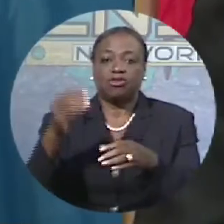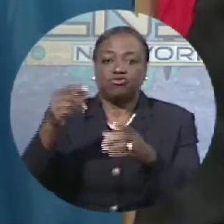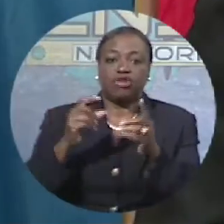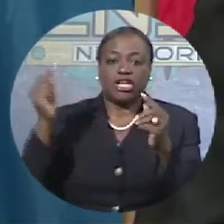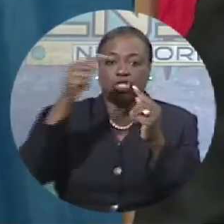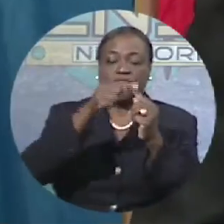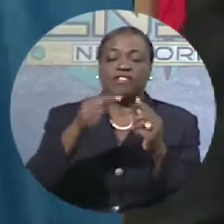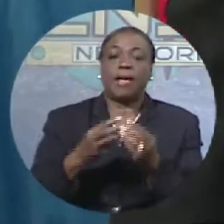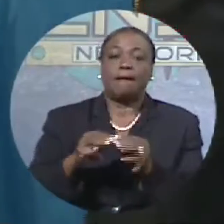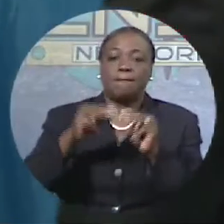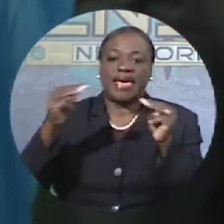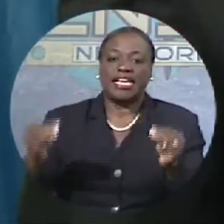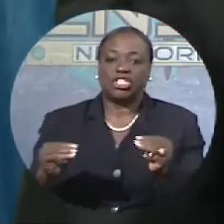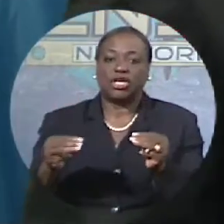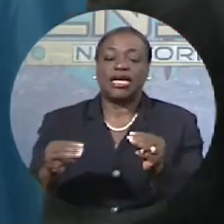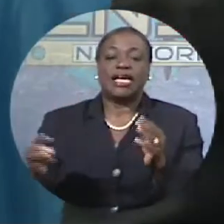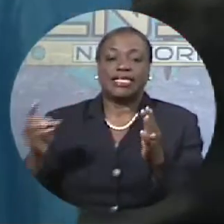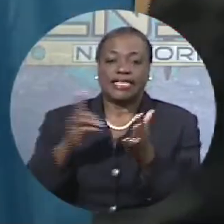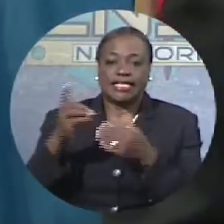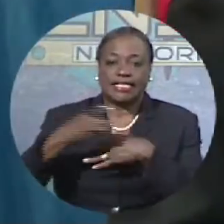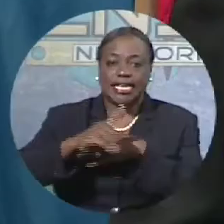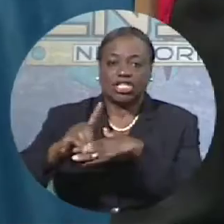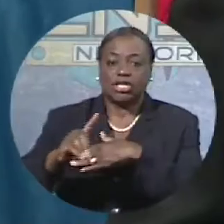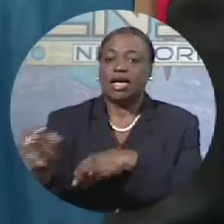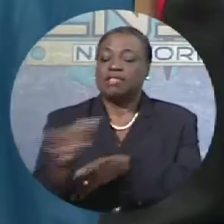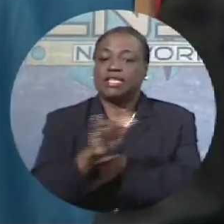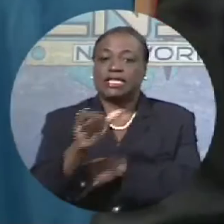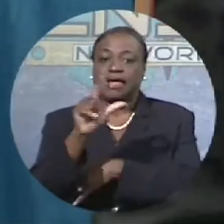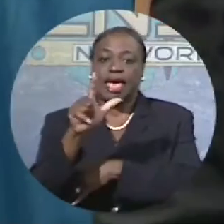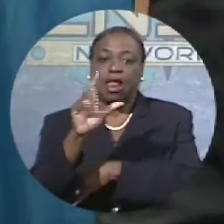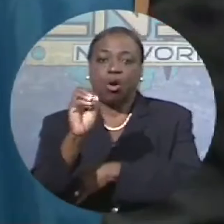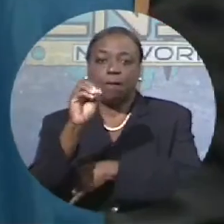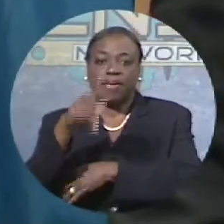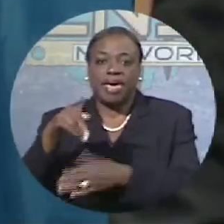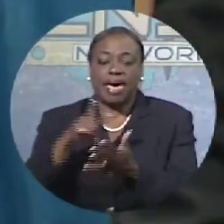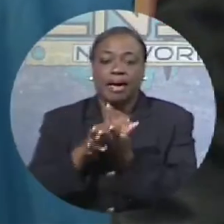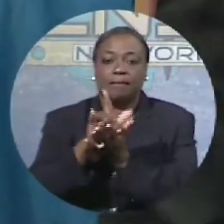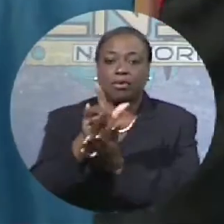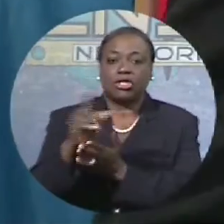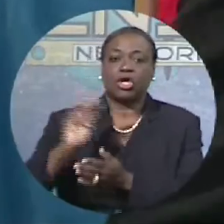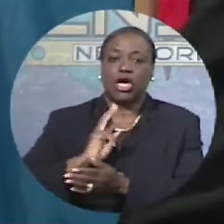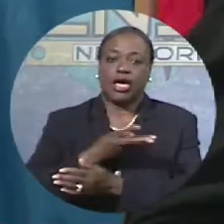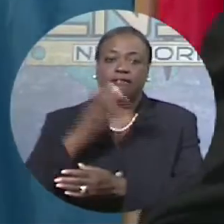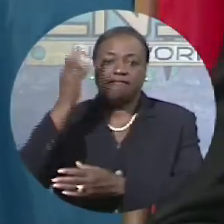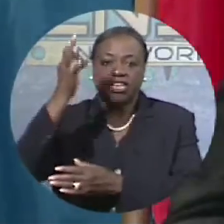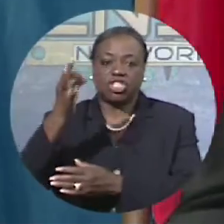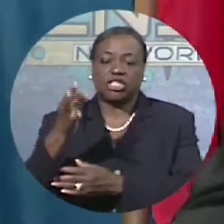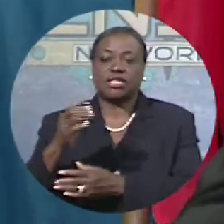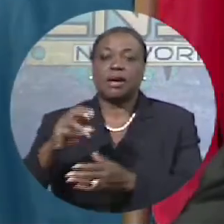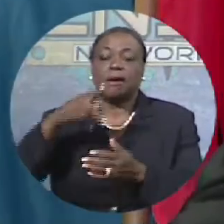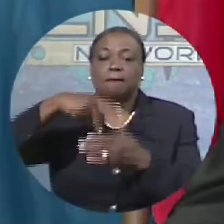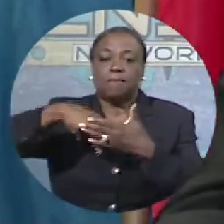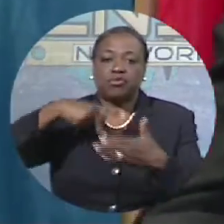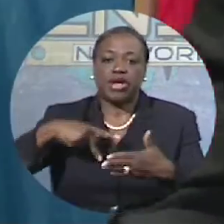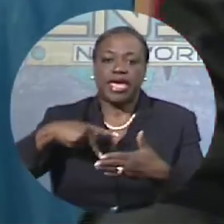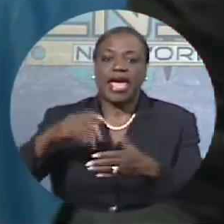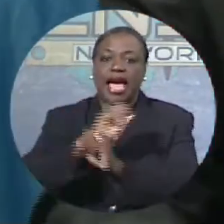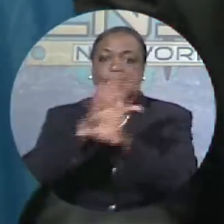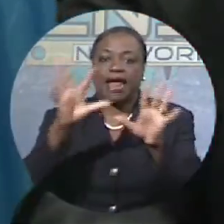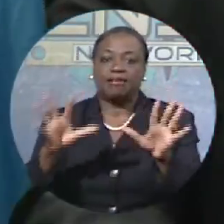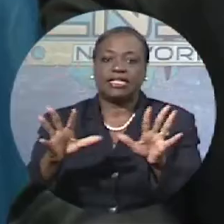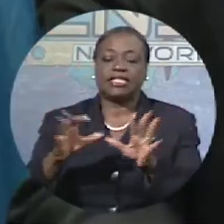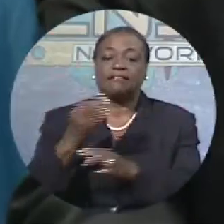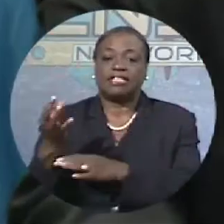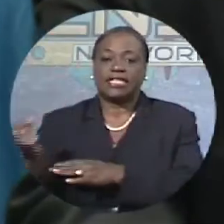destinations. Like the Lyndon Pinning International Airport in Nassau, it also features pre-clearance facilities,